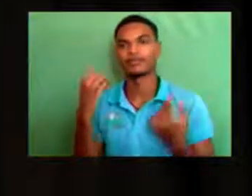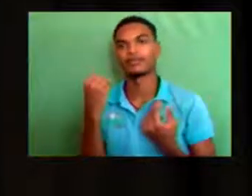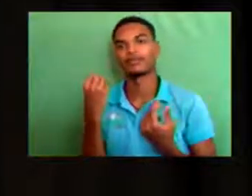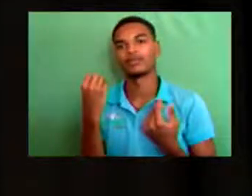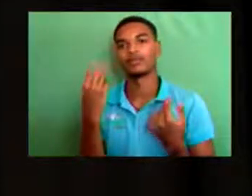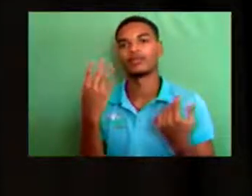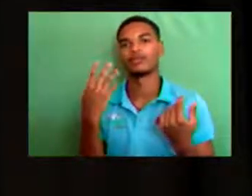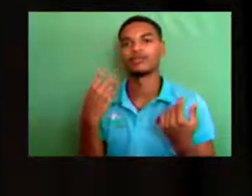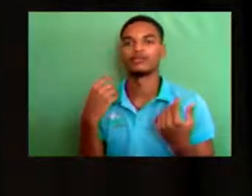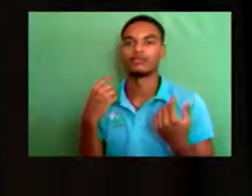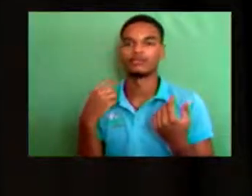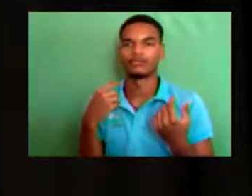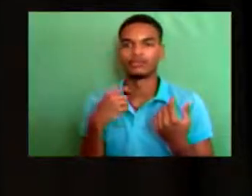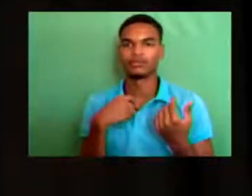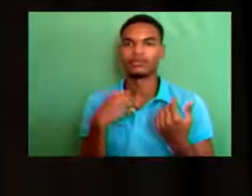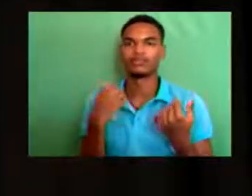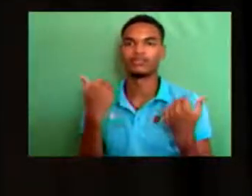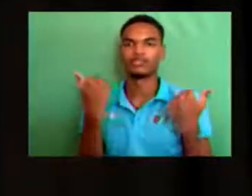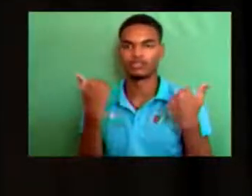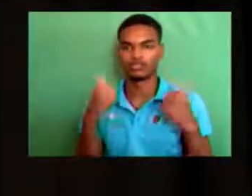I'm not sure I can do that presentation now.